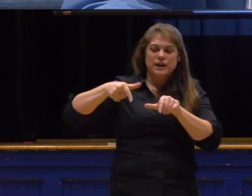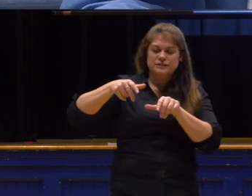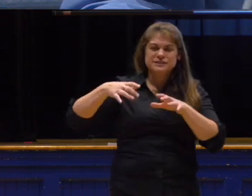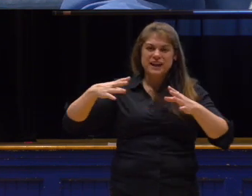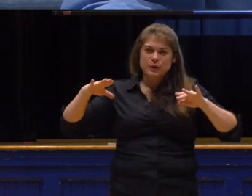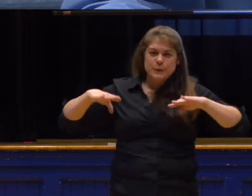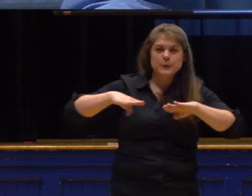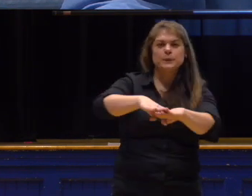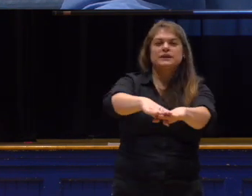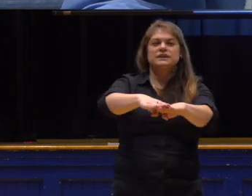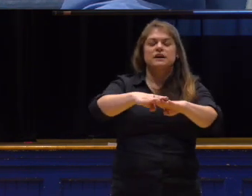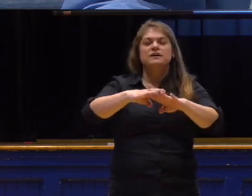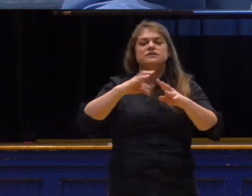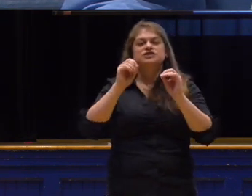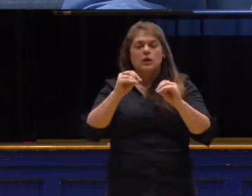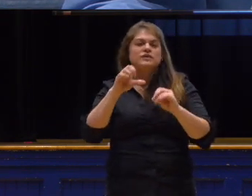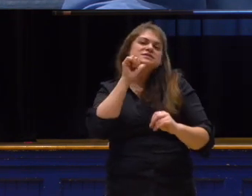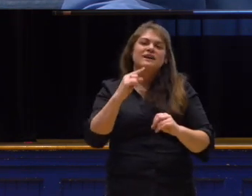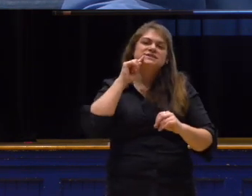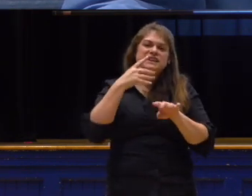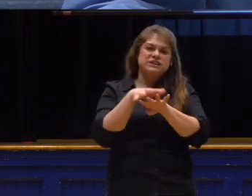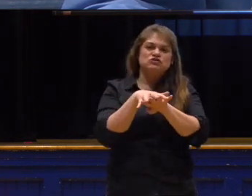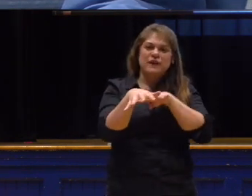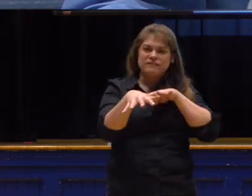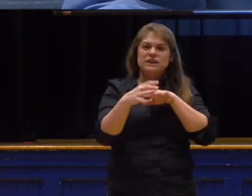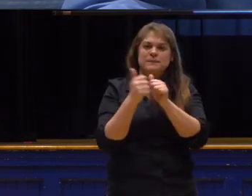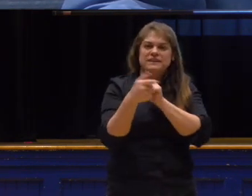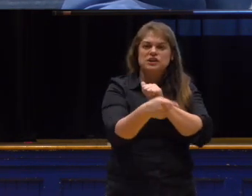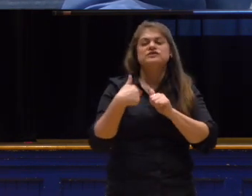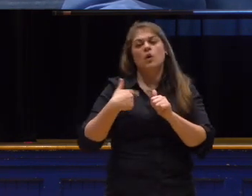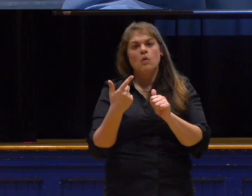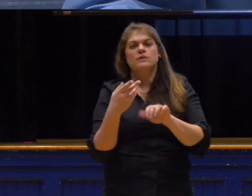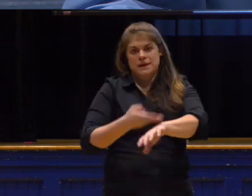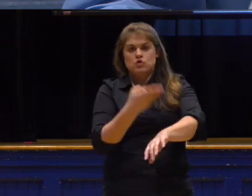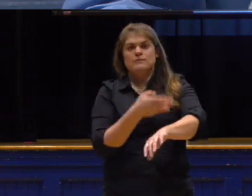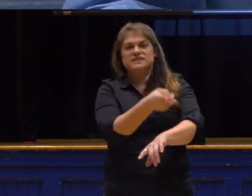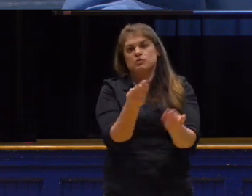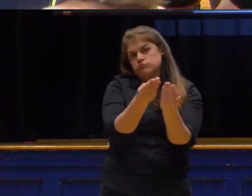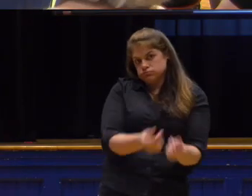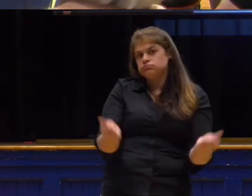amount of traffic going past here. So the improvements that we're proposing on Belmont should address that.